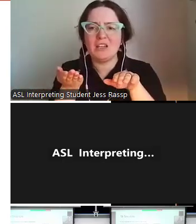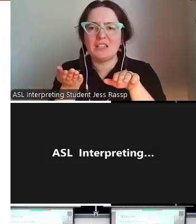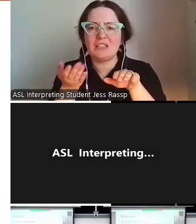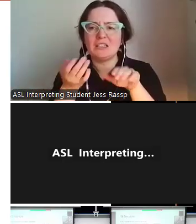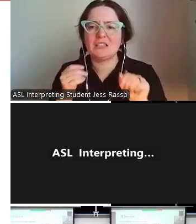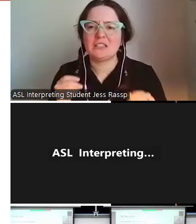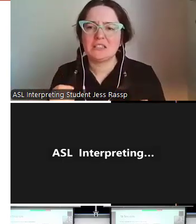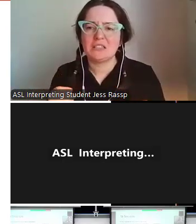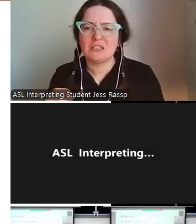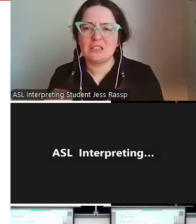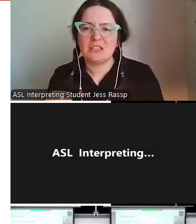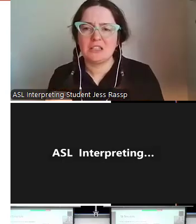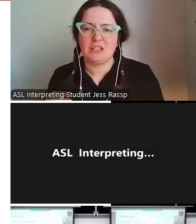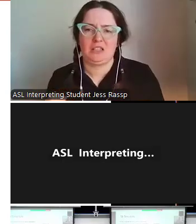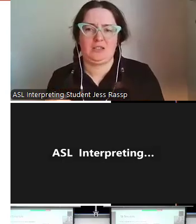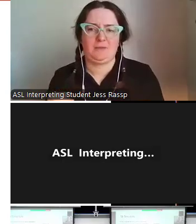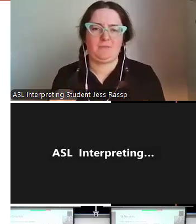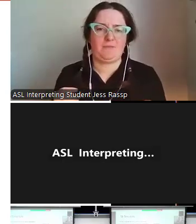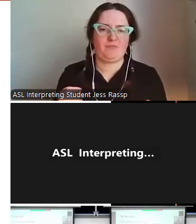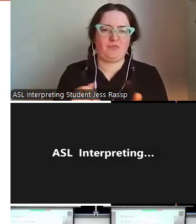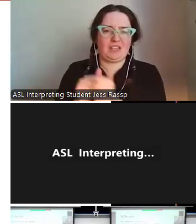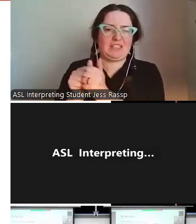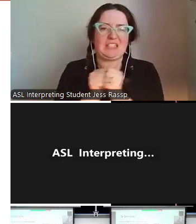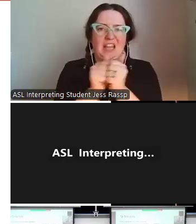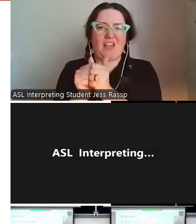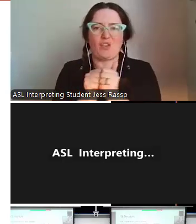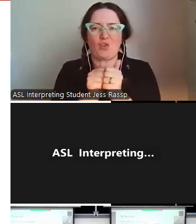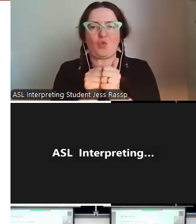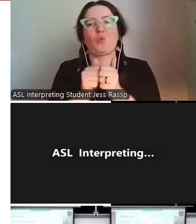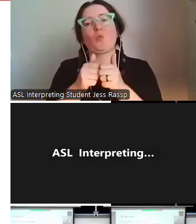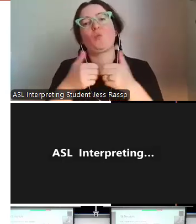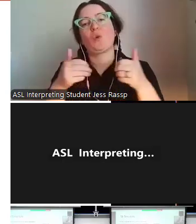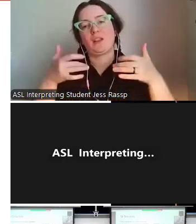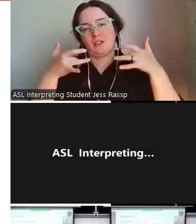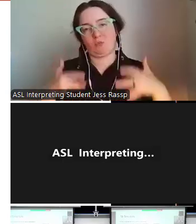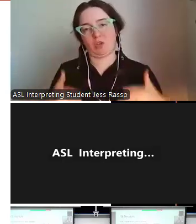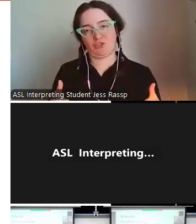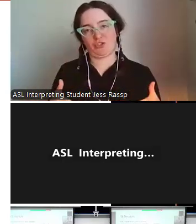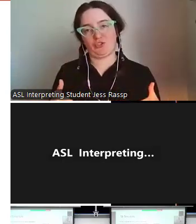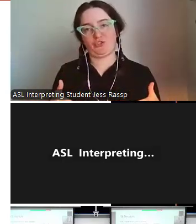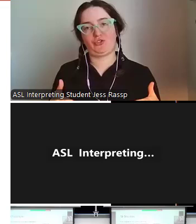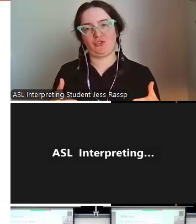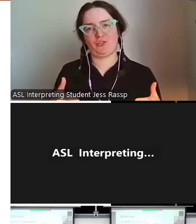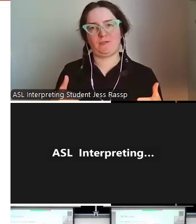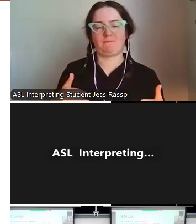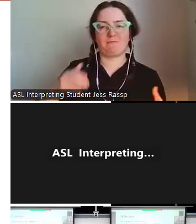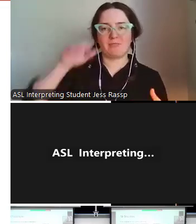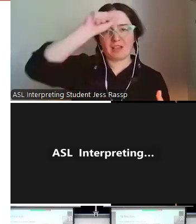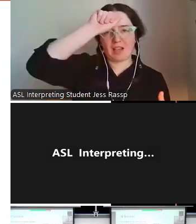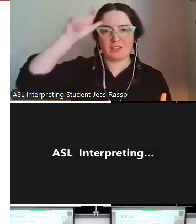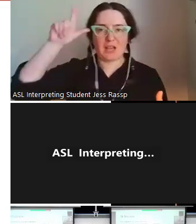with that. I know there probably is some comorbidity there, and that's also because,